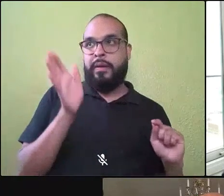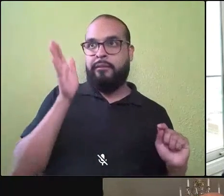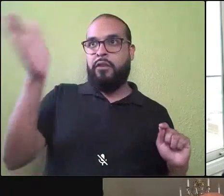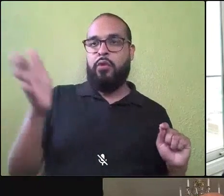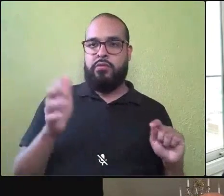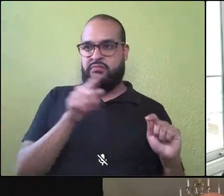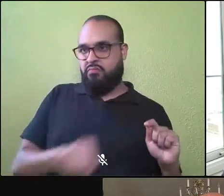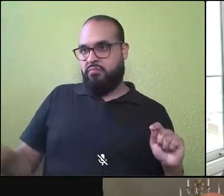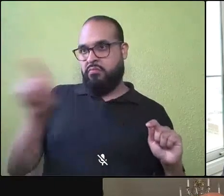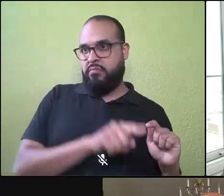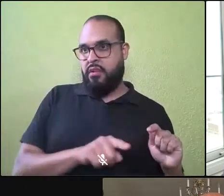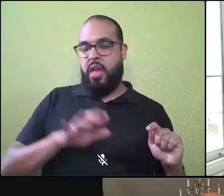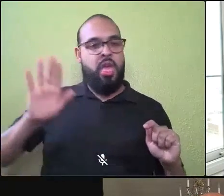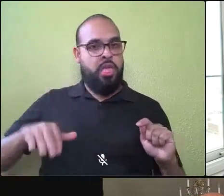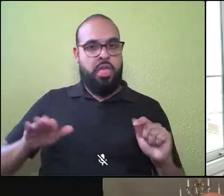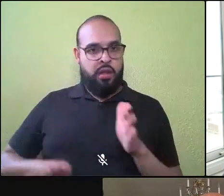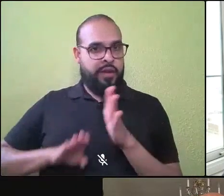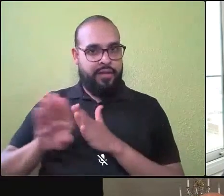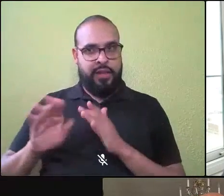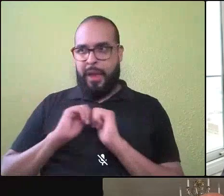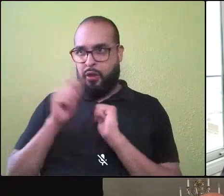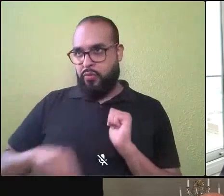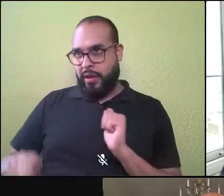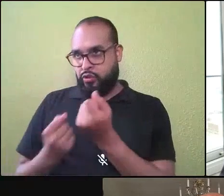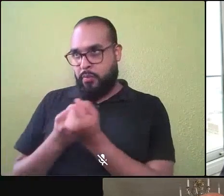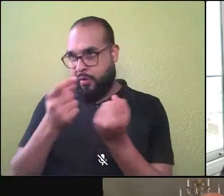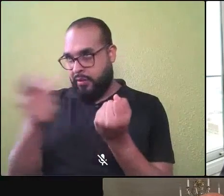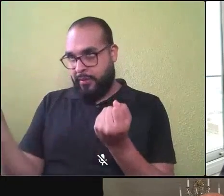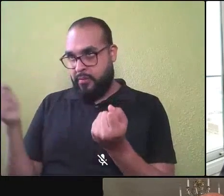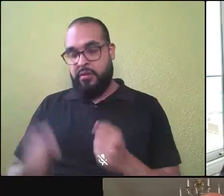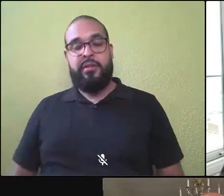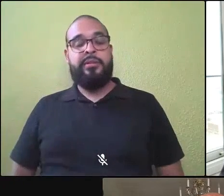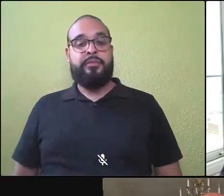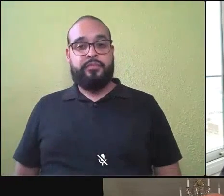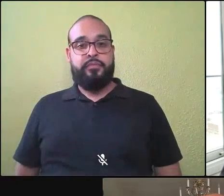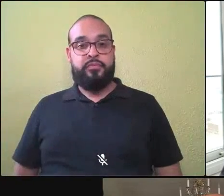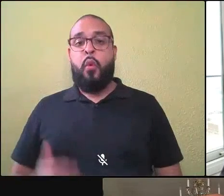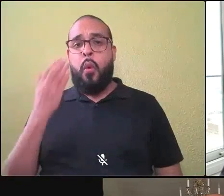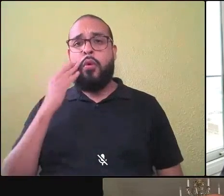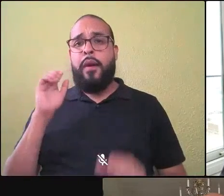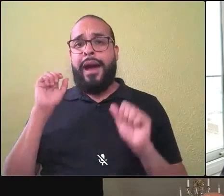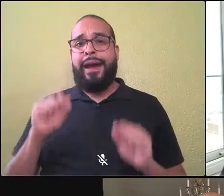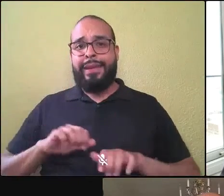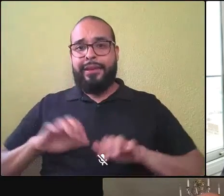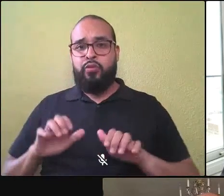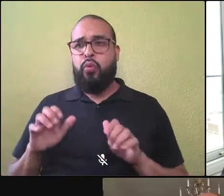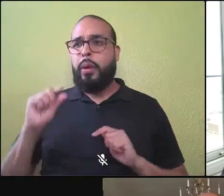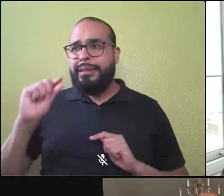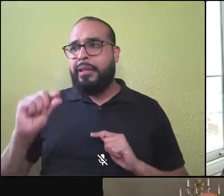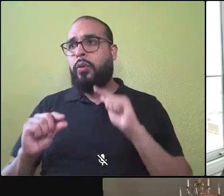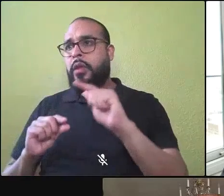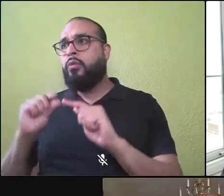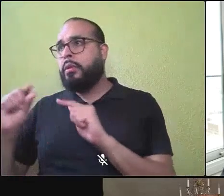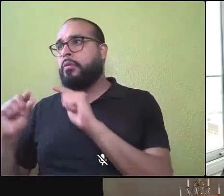empowering them to continue the work, like even in micro doses. So I can take a step back for a day, for 2 or 3